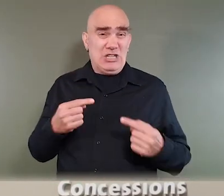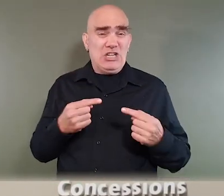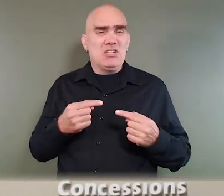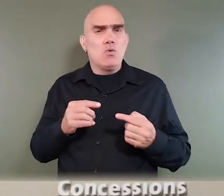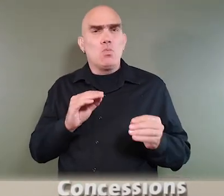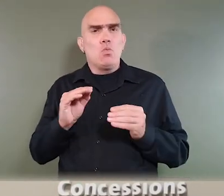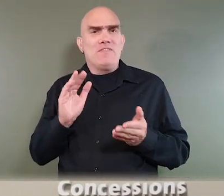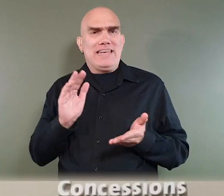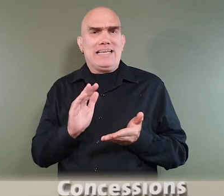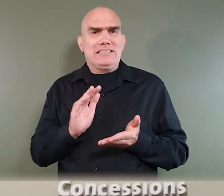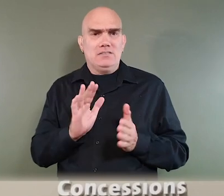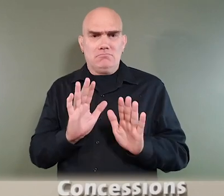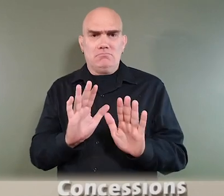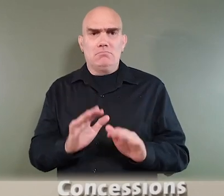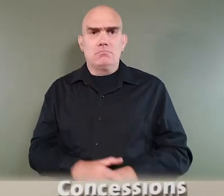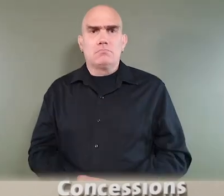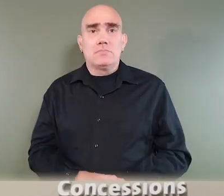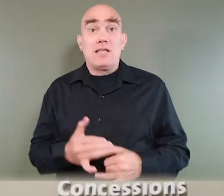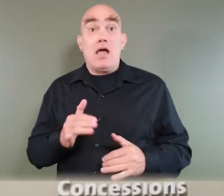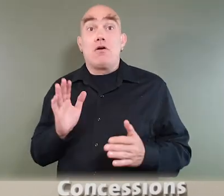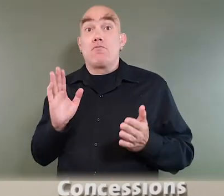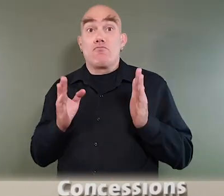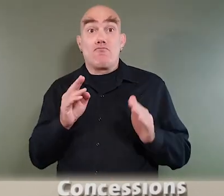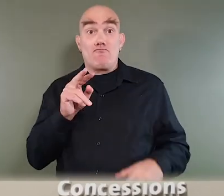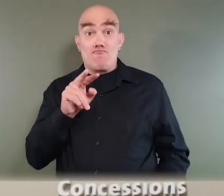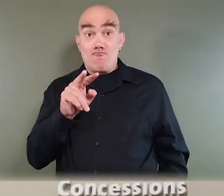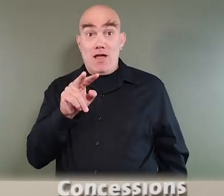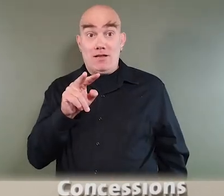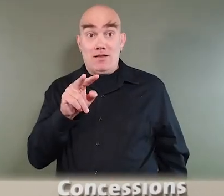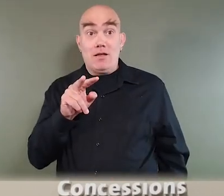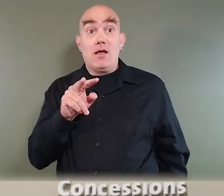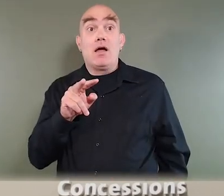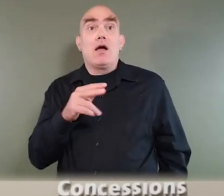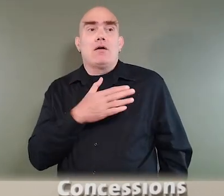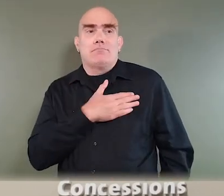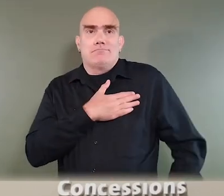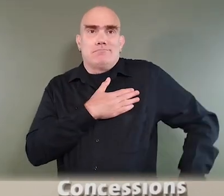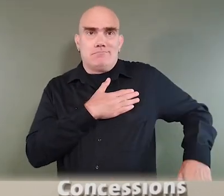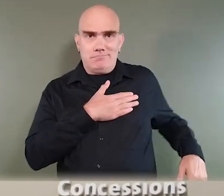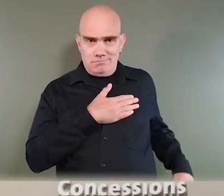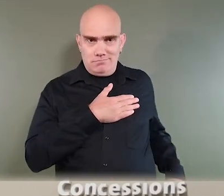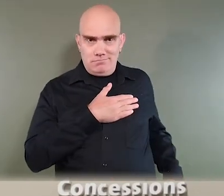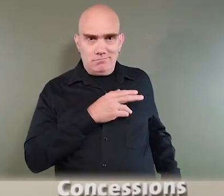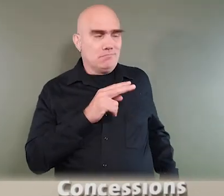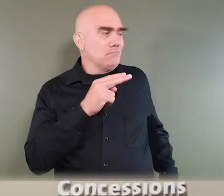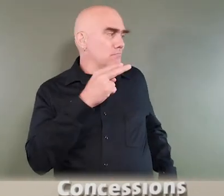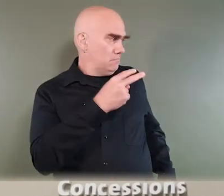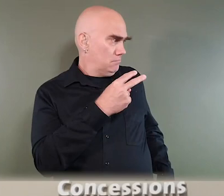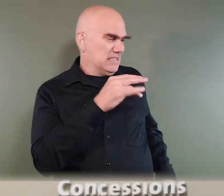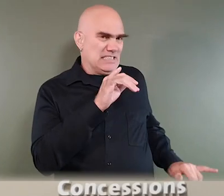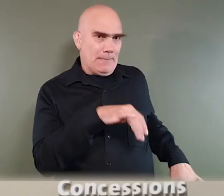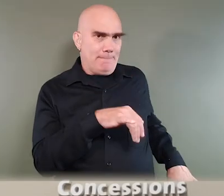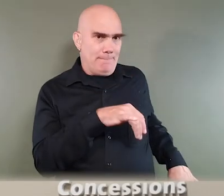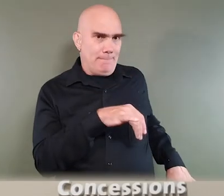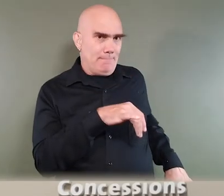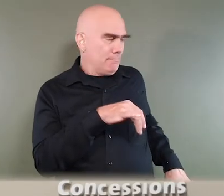Let's turn back to the front and go the other way. Roll the shoulder back. Let the heart follow.